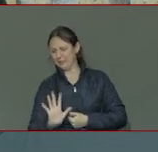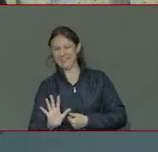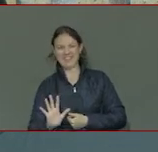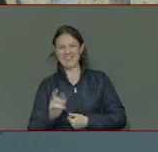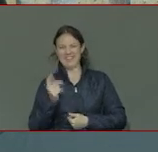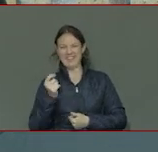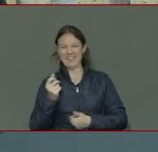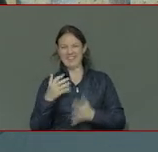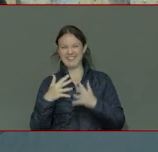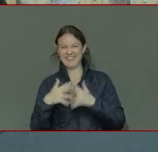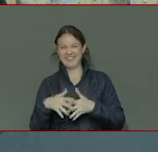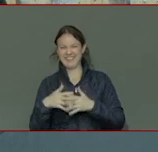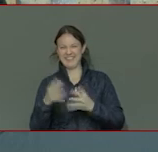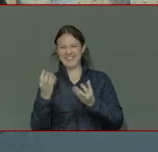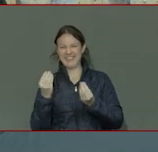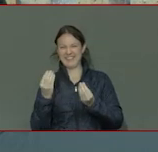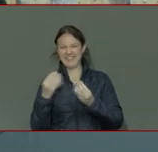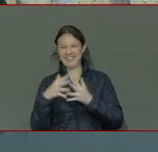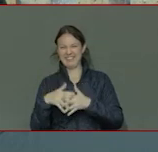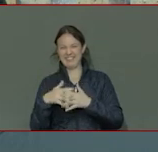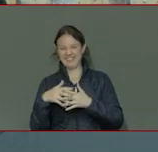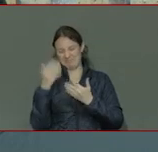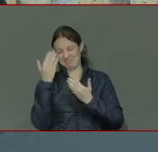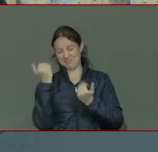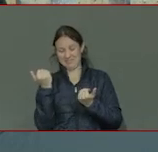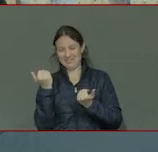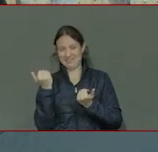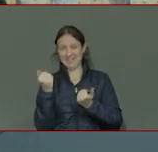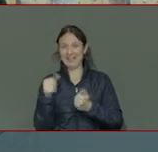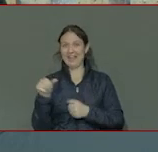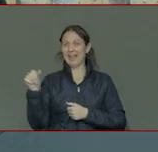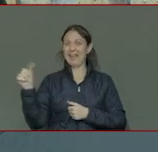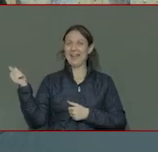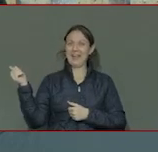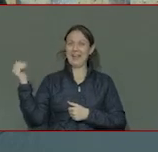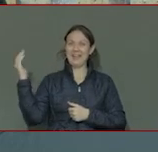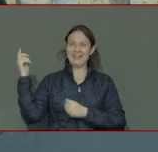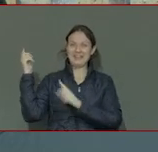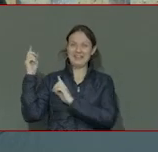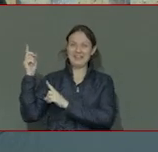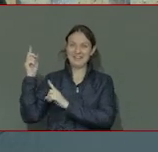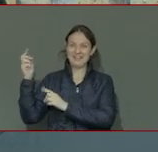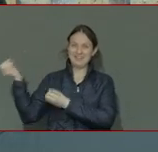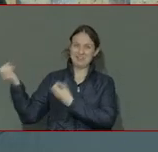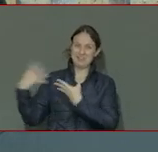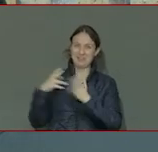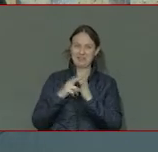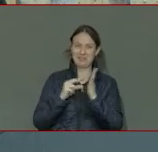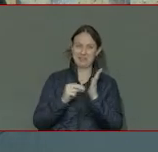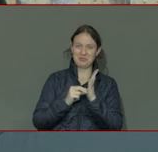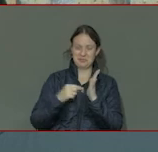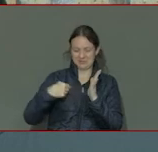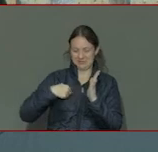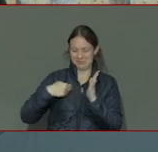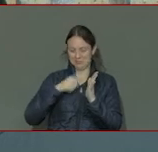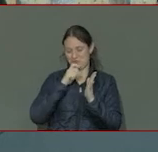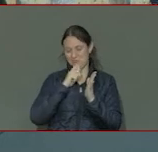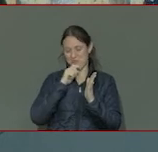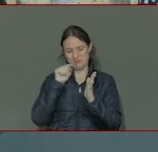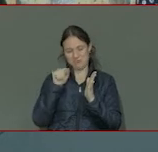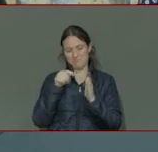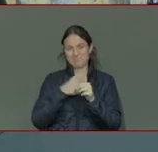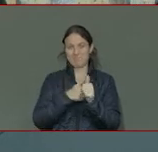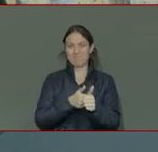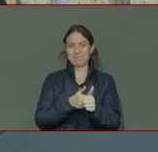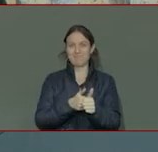10. Mrs. Venter sent me the notes, so I'm just going to use it in this order. So let's start at